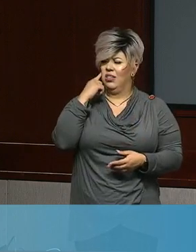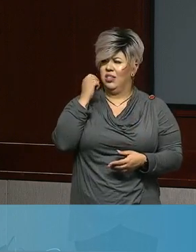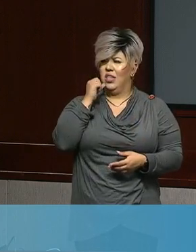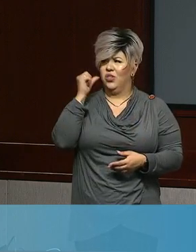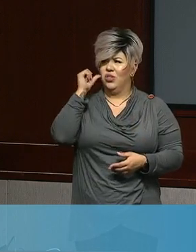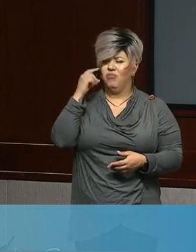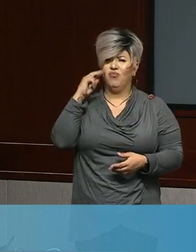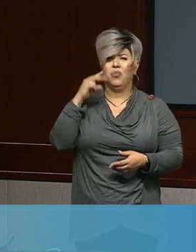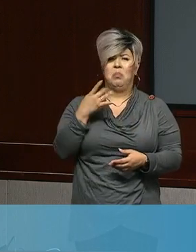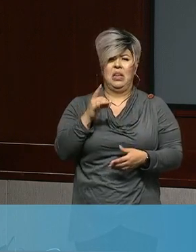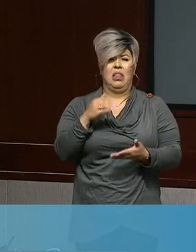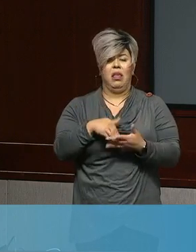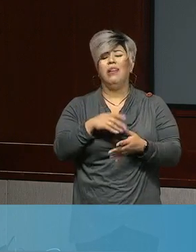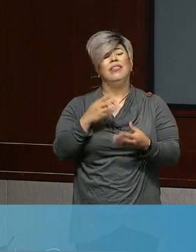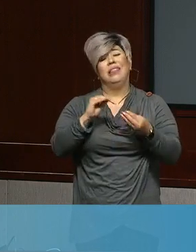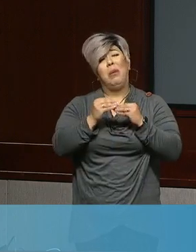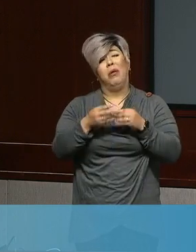before.